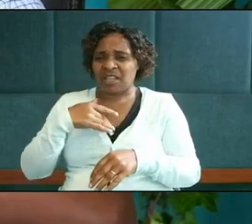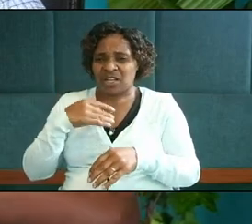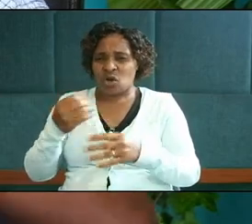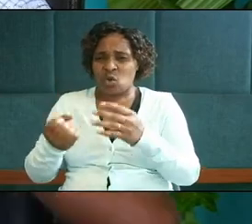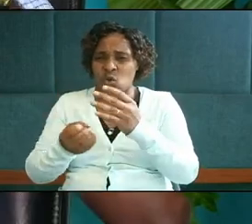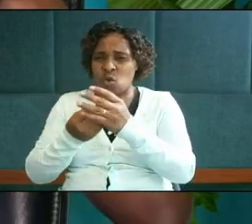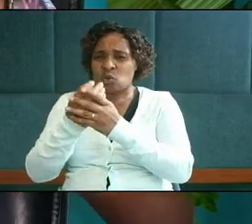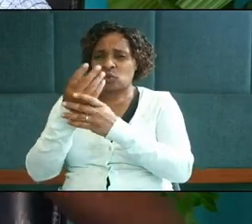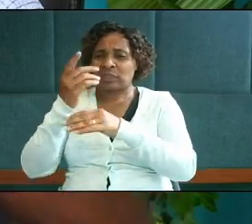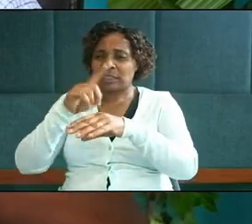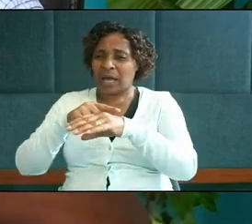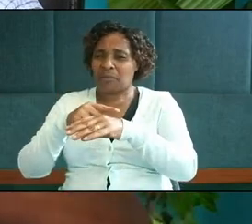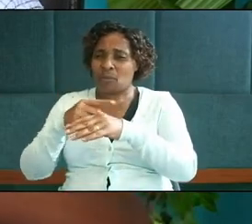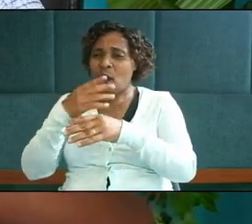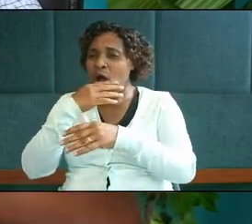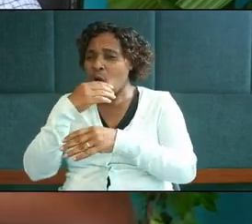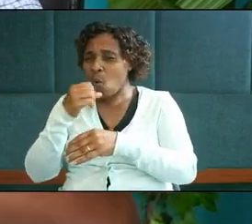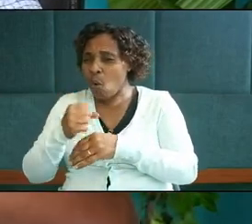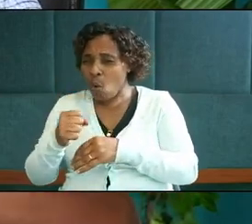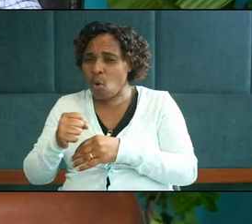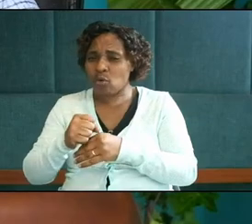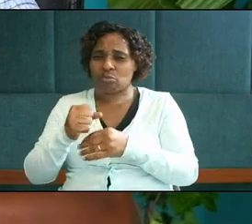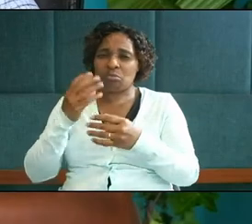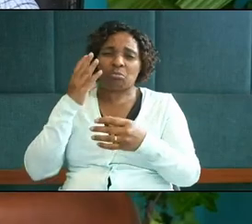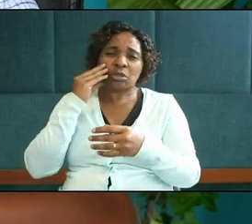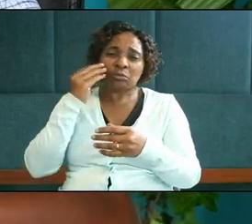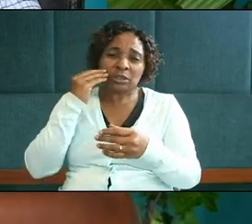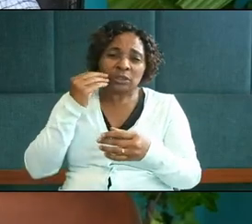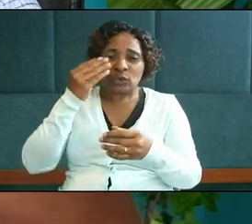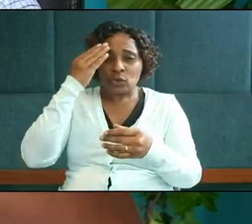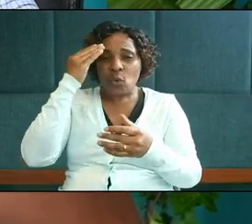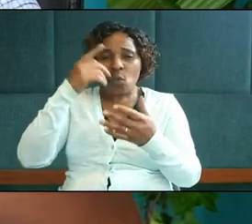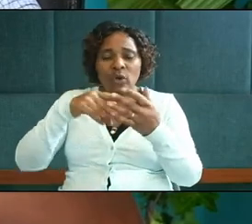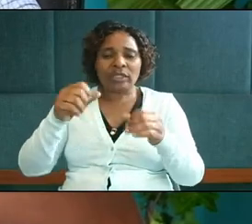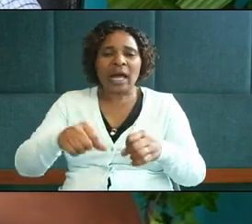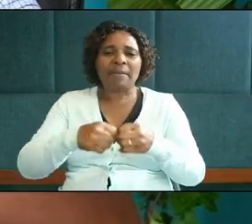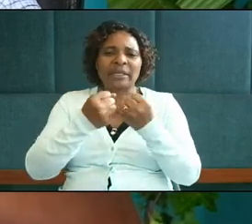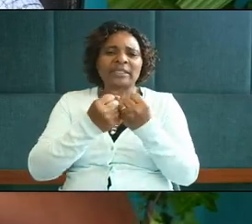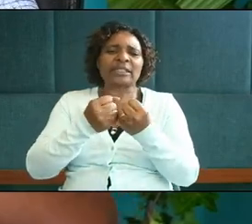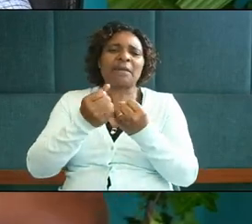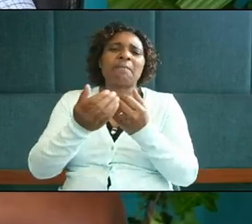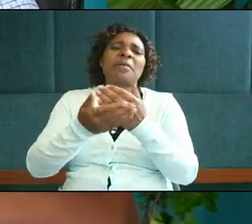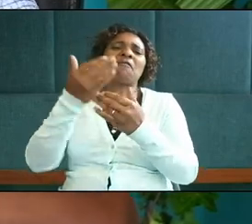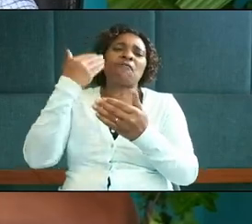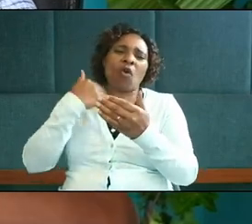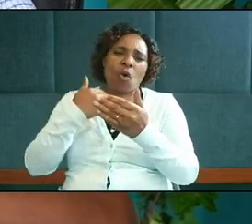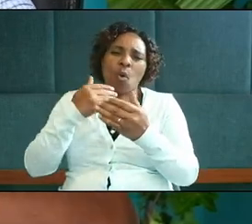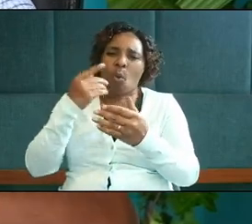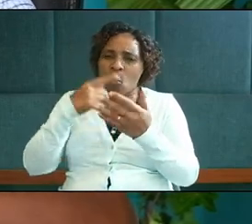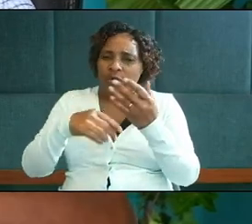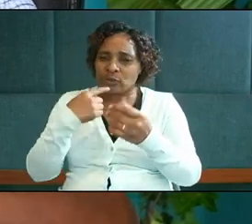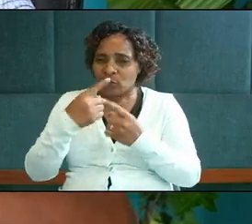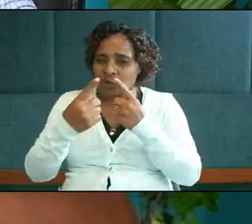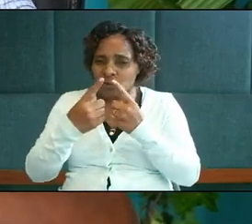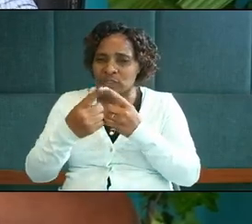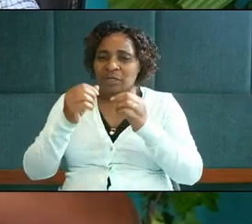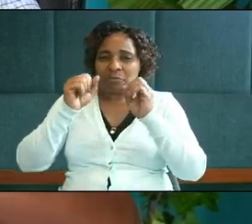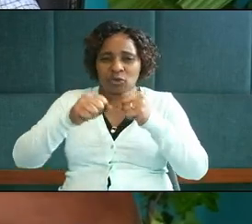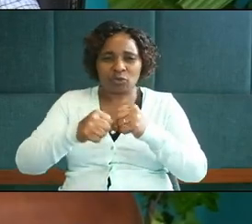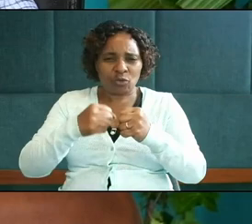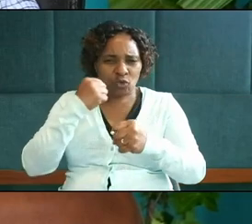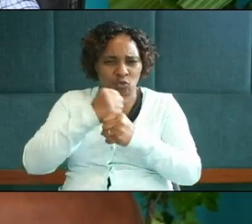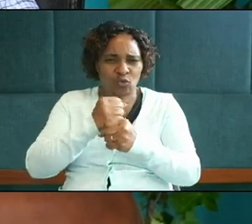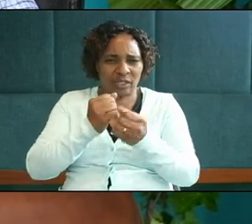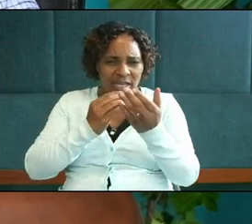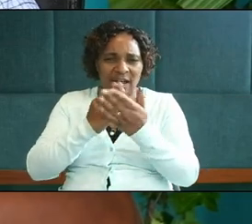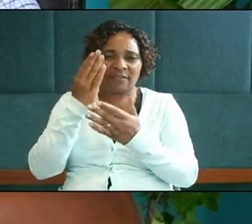growing older, you get to experience them again. And right. since you know what happened to you initially or you know what you were told about it, right. you're able to do the